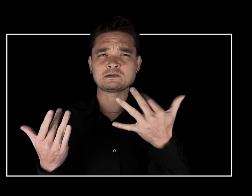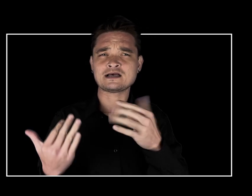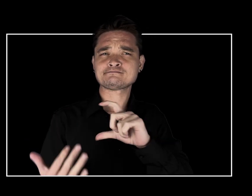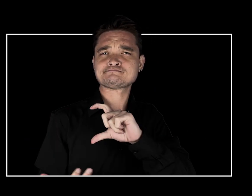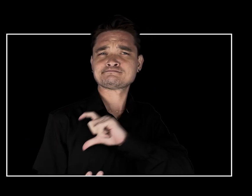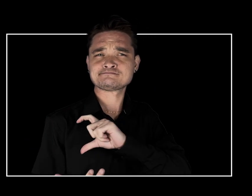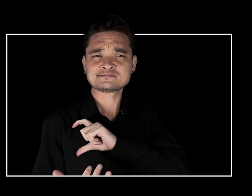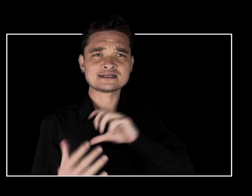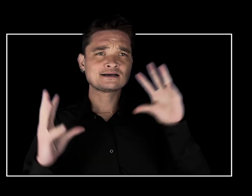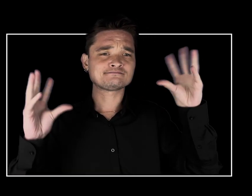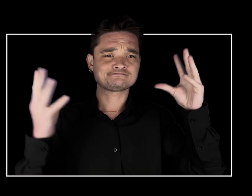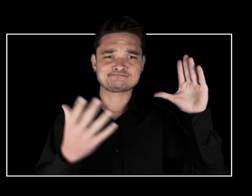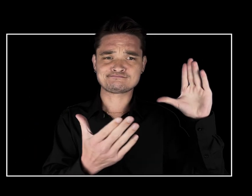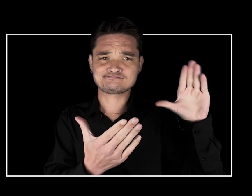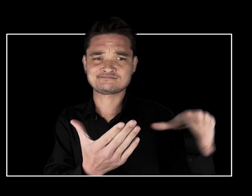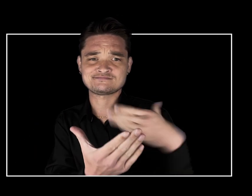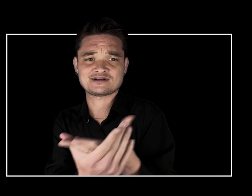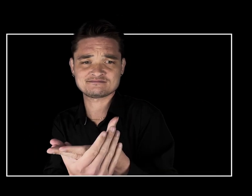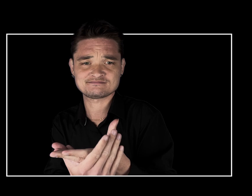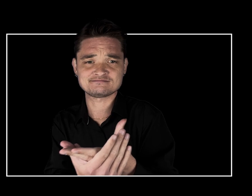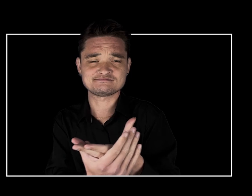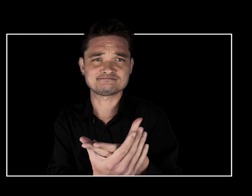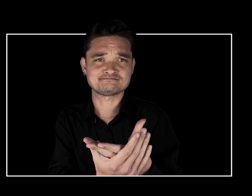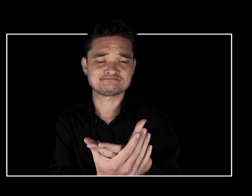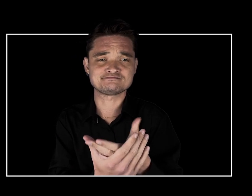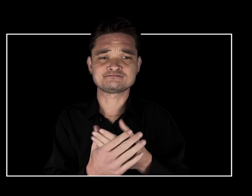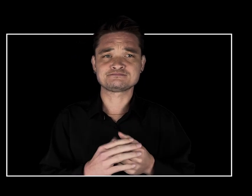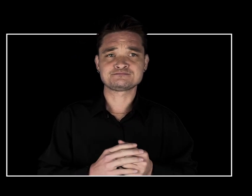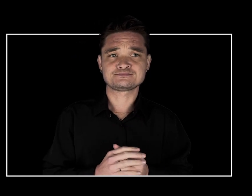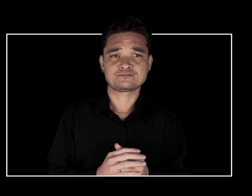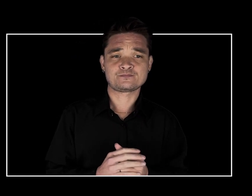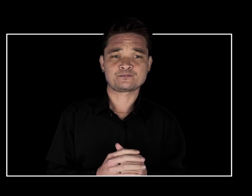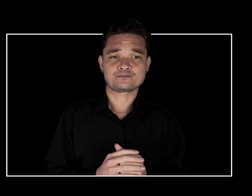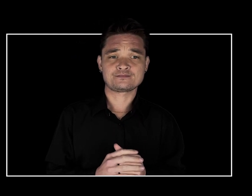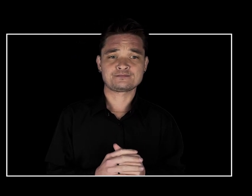includes fire, police, and ambulance services.